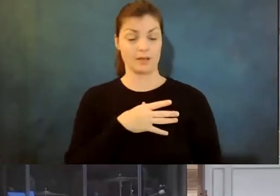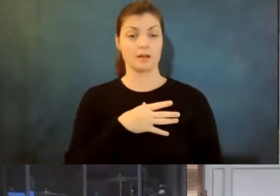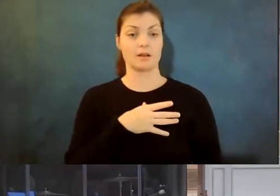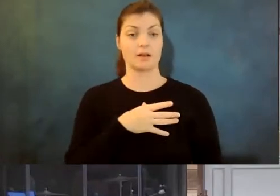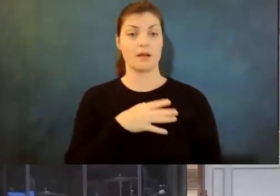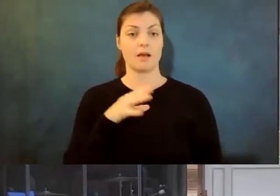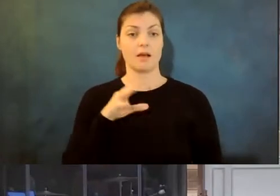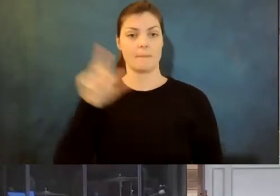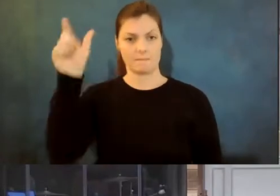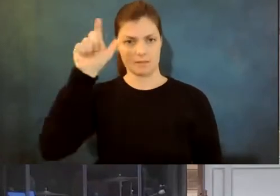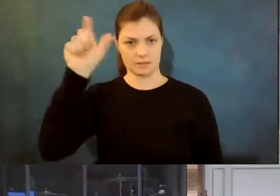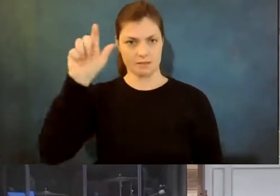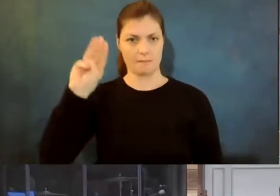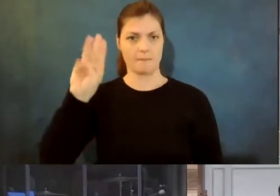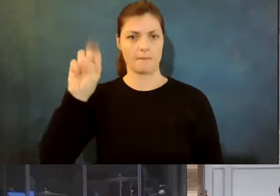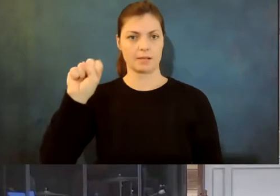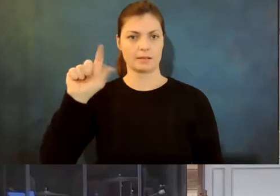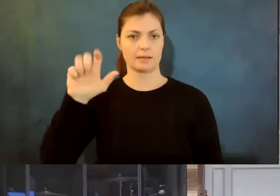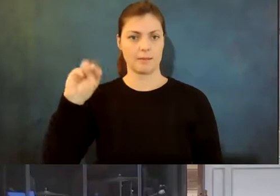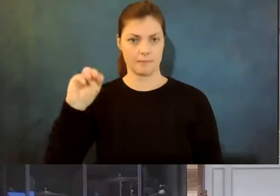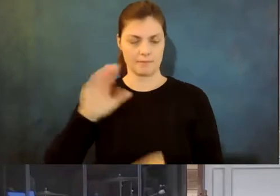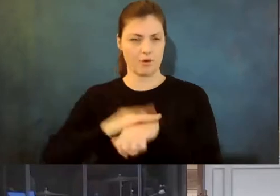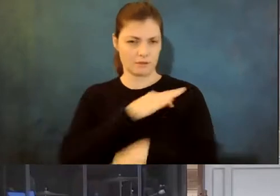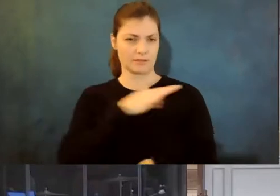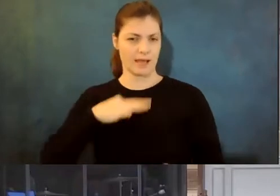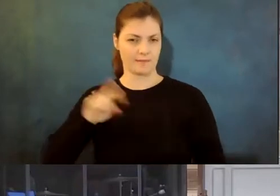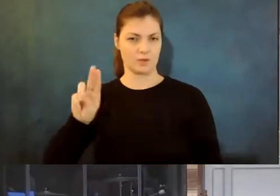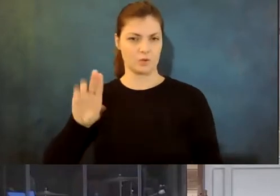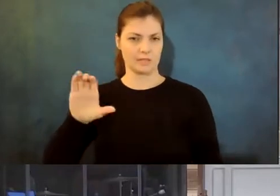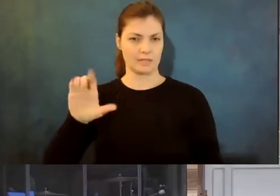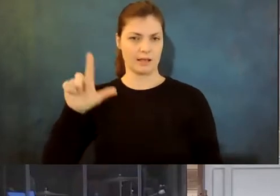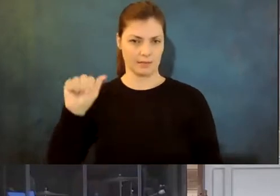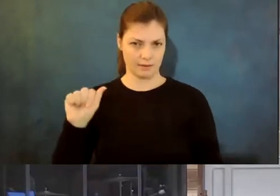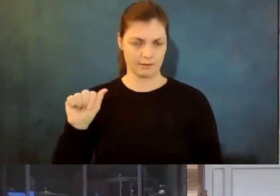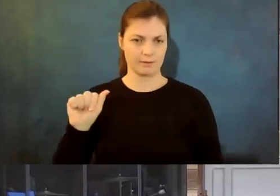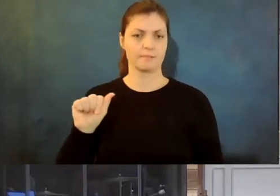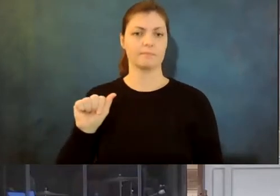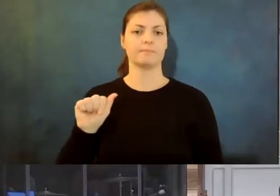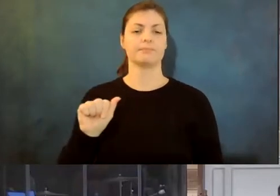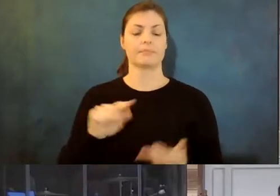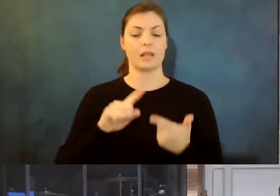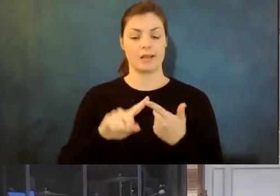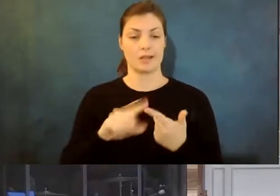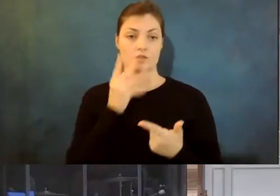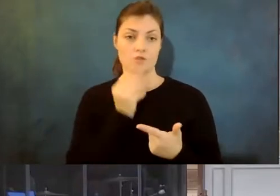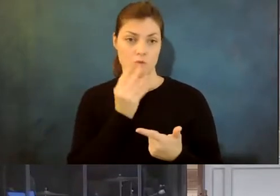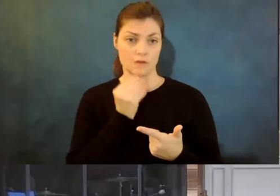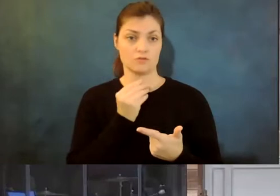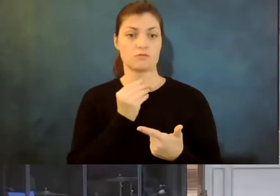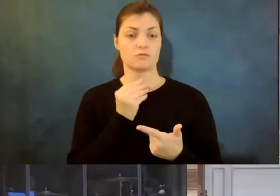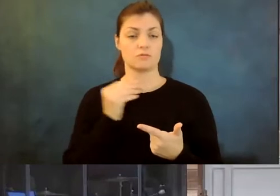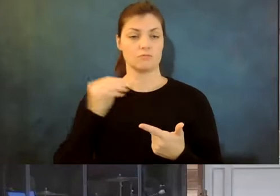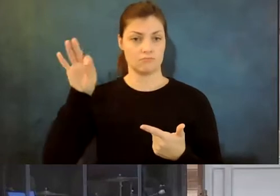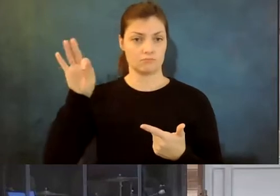on the chaplain staff at UCLA. It's a liberal place. And there was a Jewish rabbi. There was